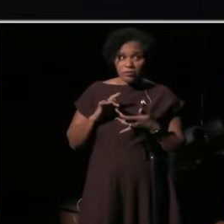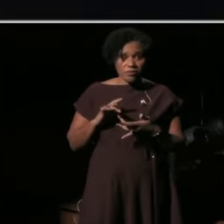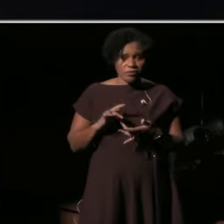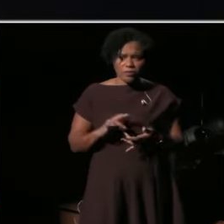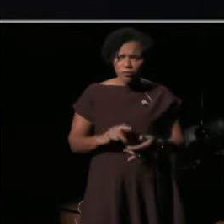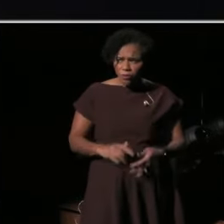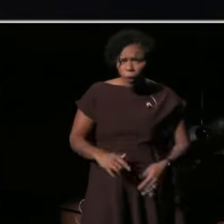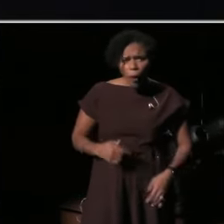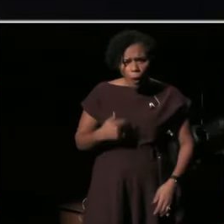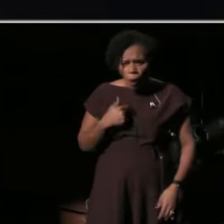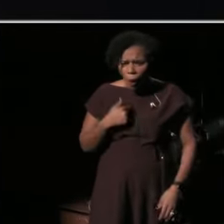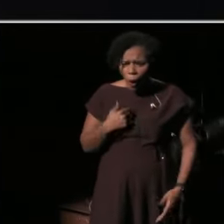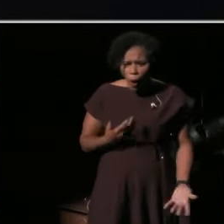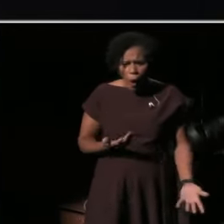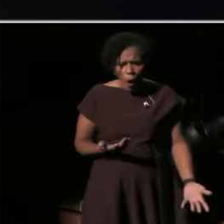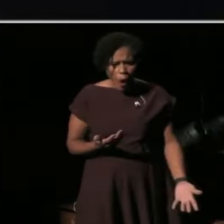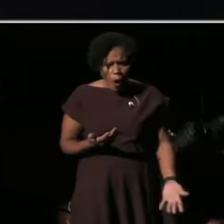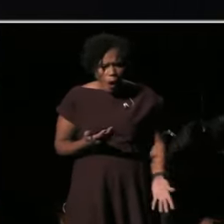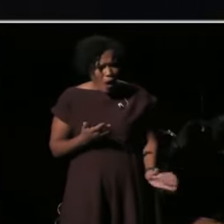Maybe!